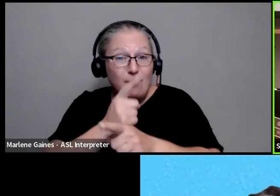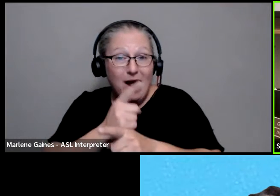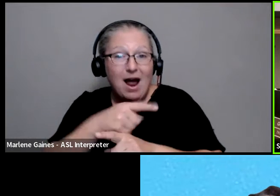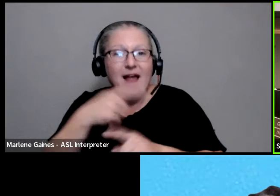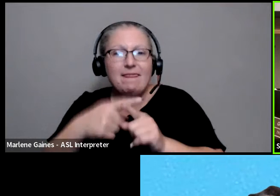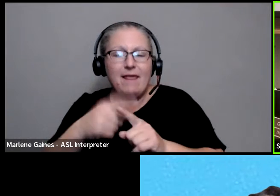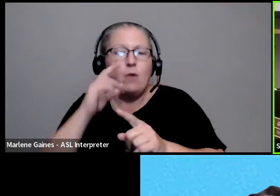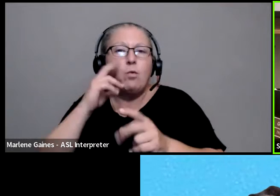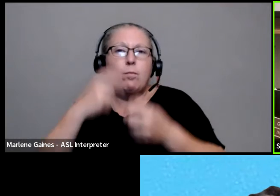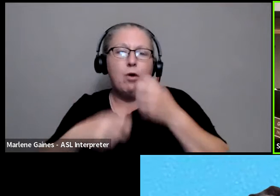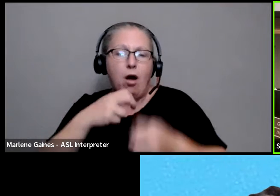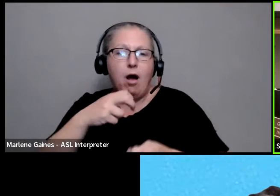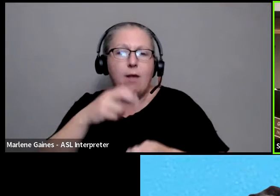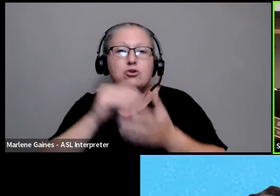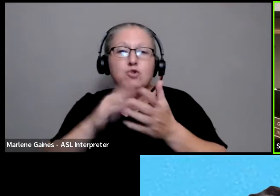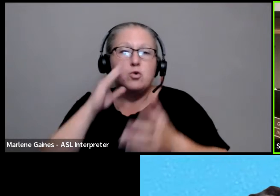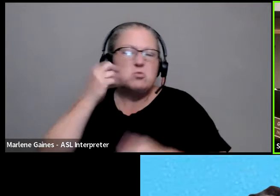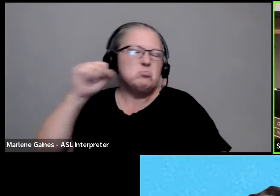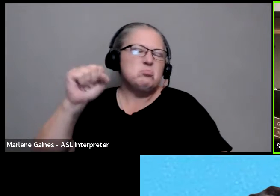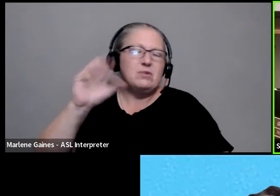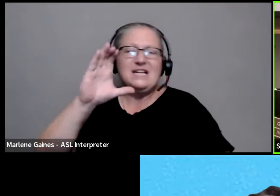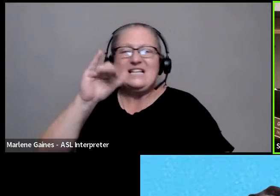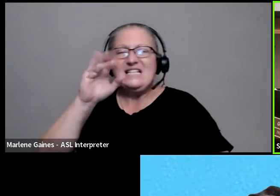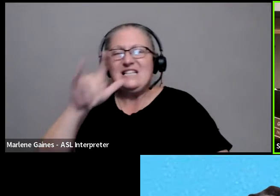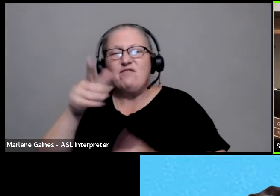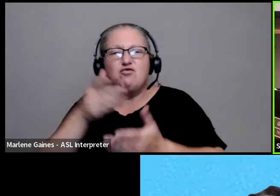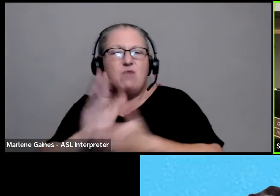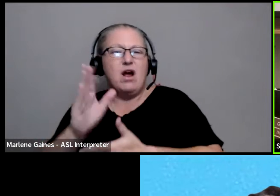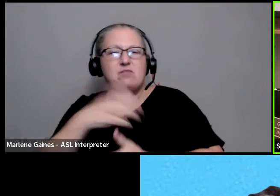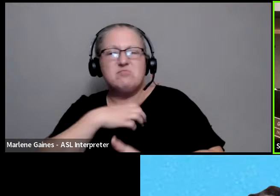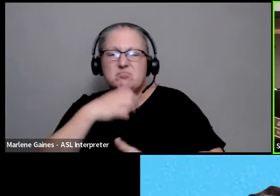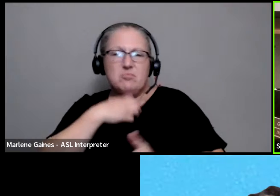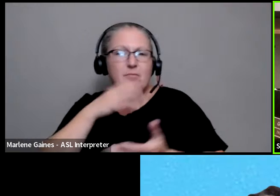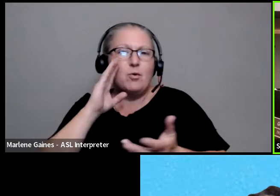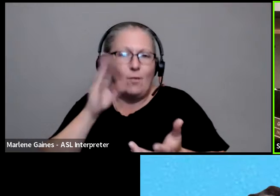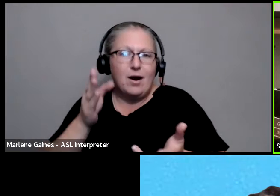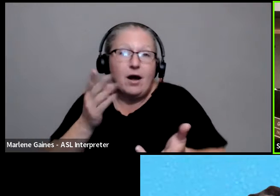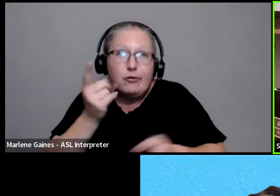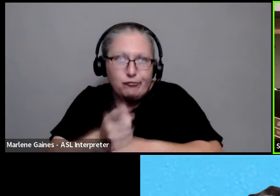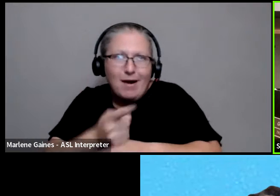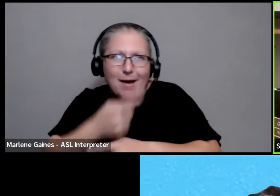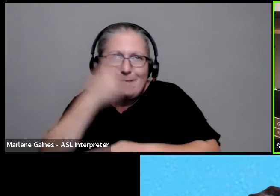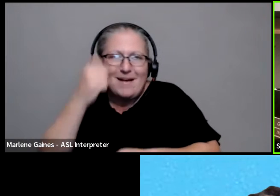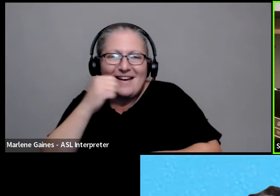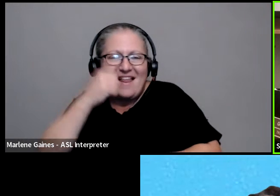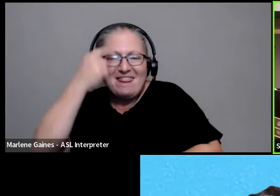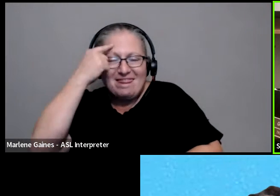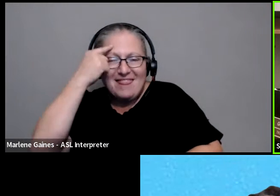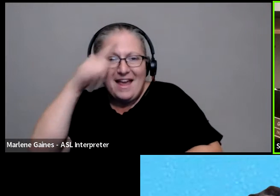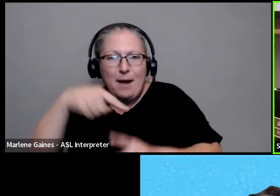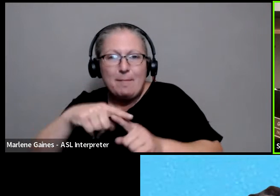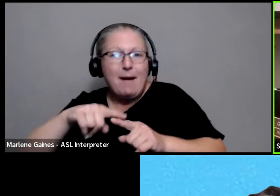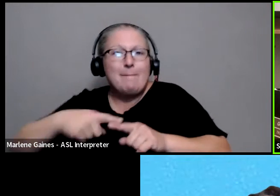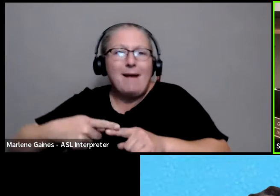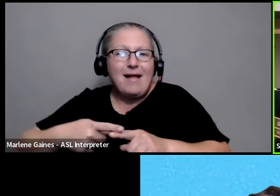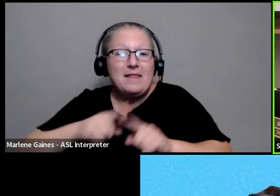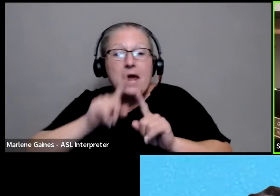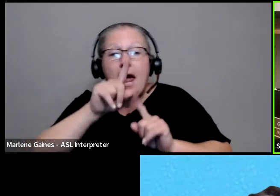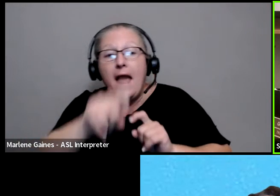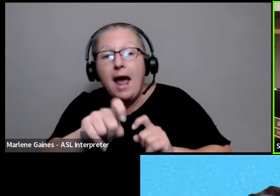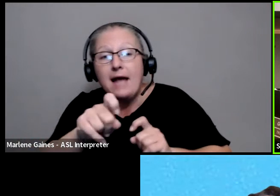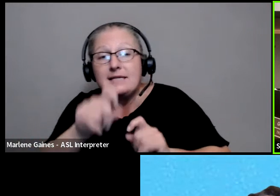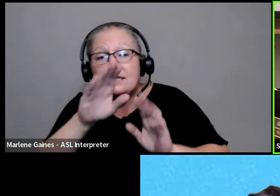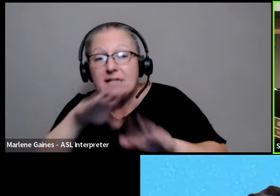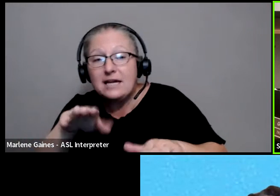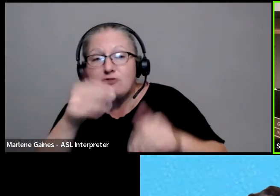it and say, this is not our civil rights. And rightfully so, because you didn't think about piloting it and asking kids to try it out